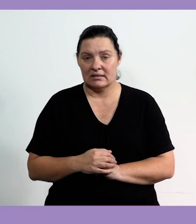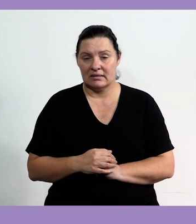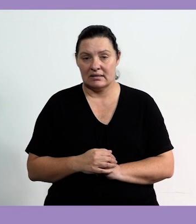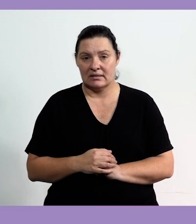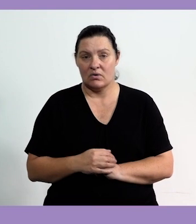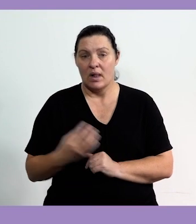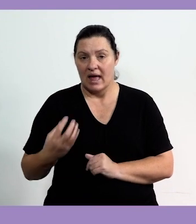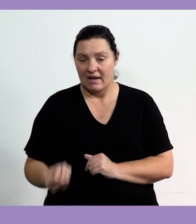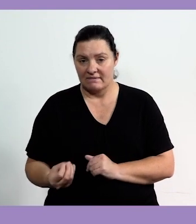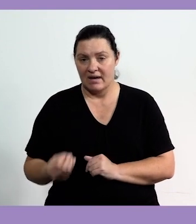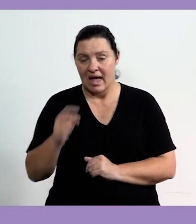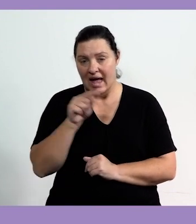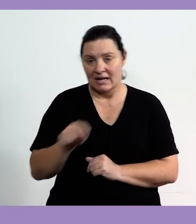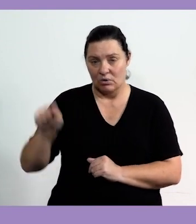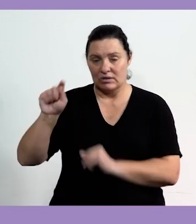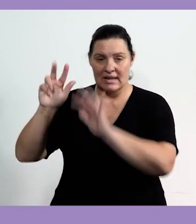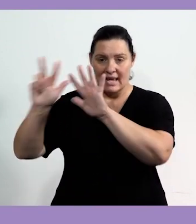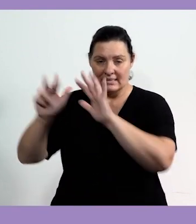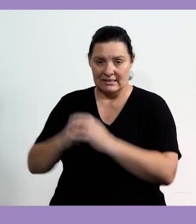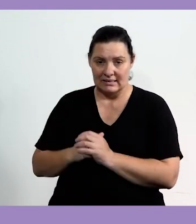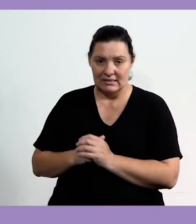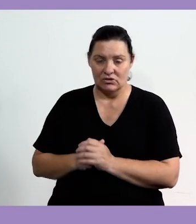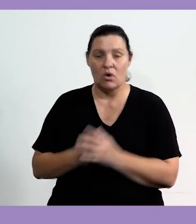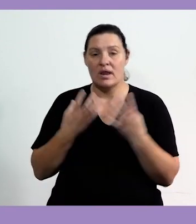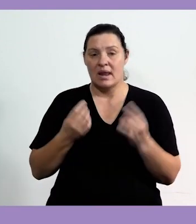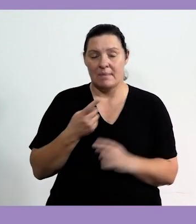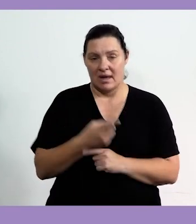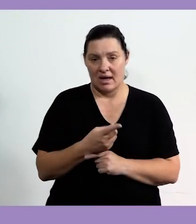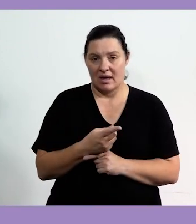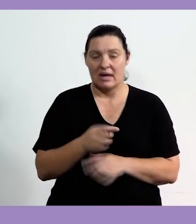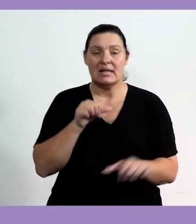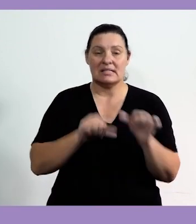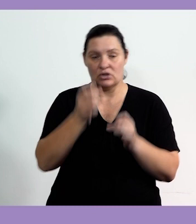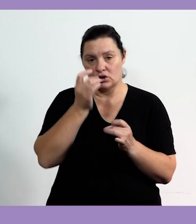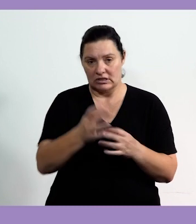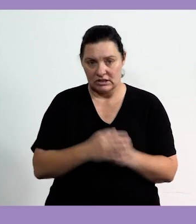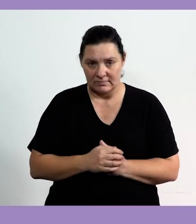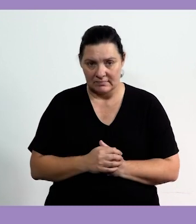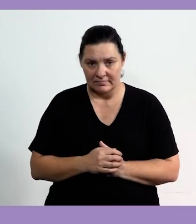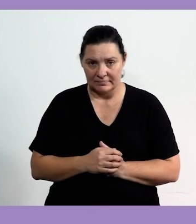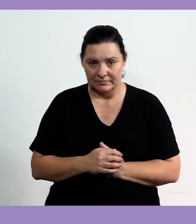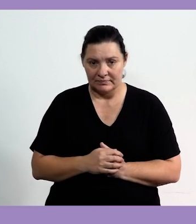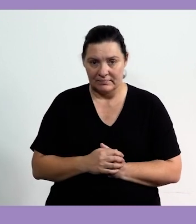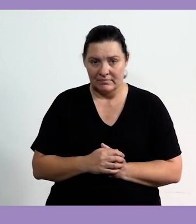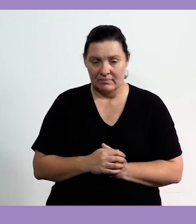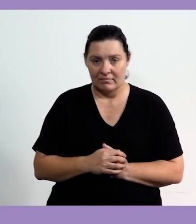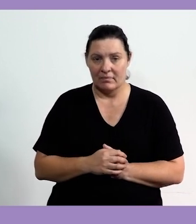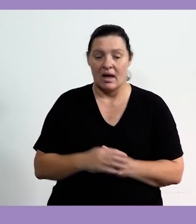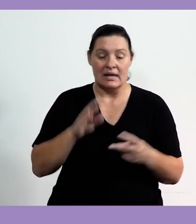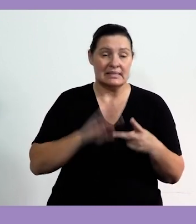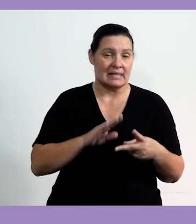be we are going to have an exponent 8. And that is our number in scientific